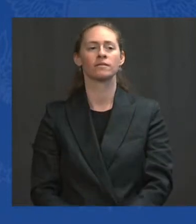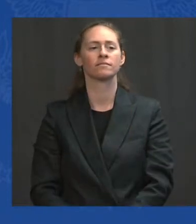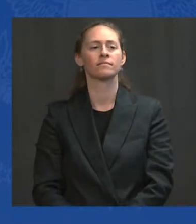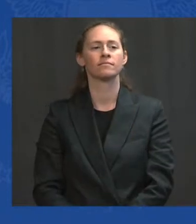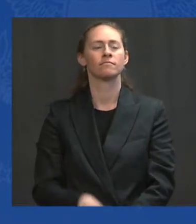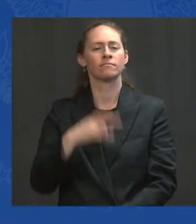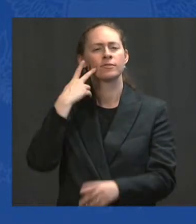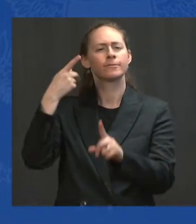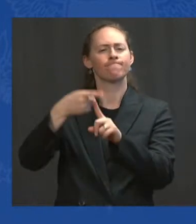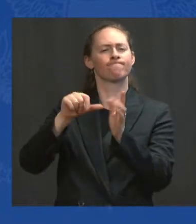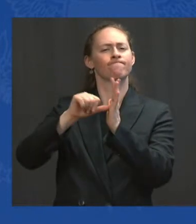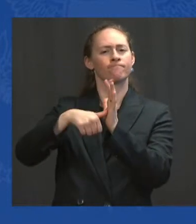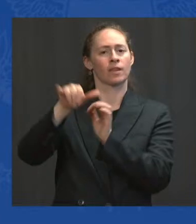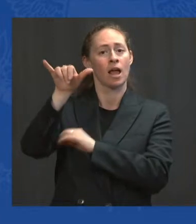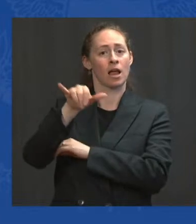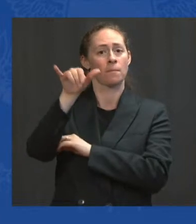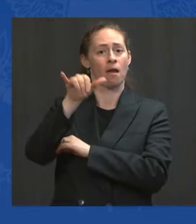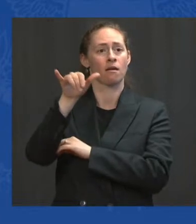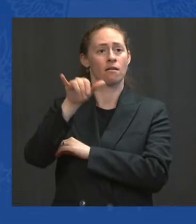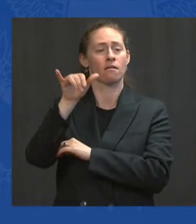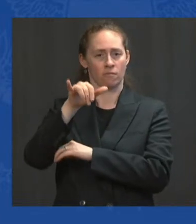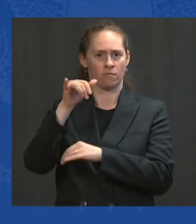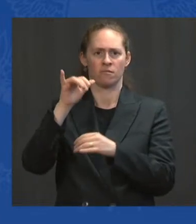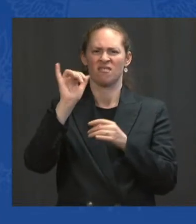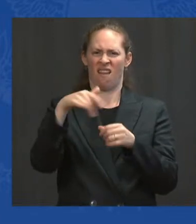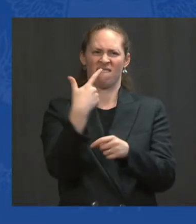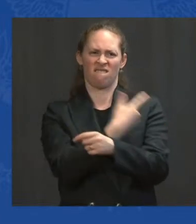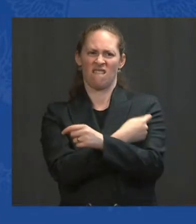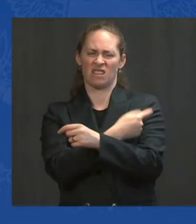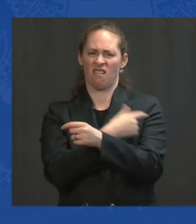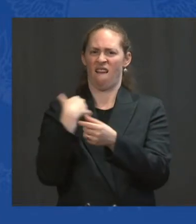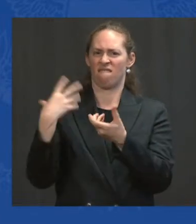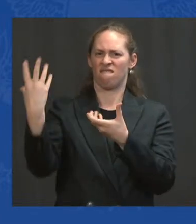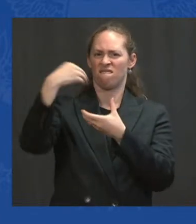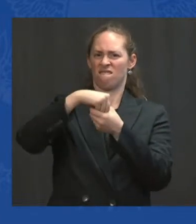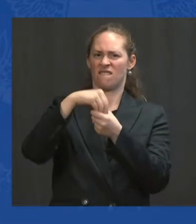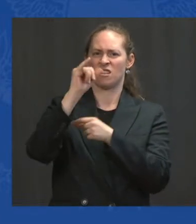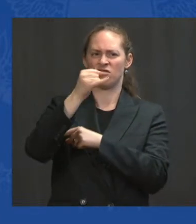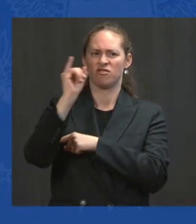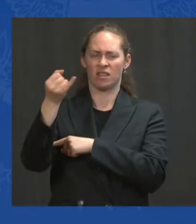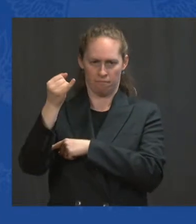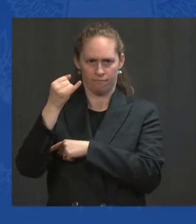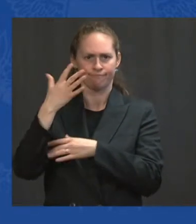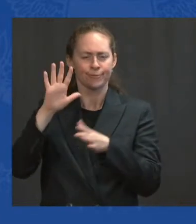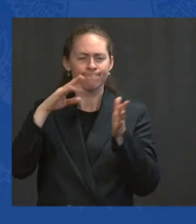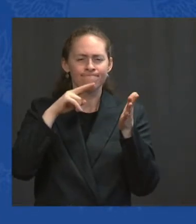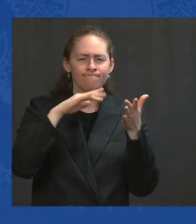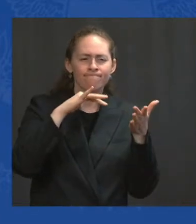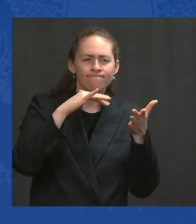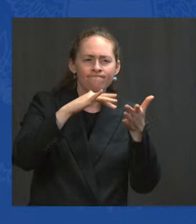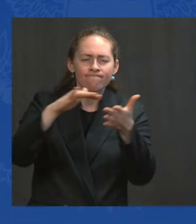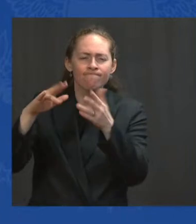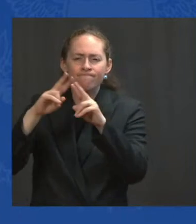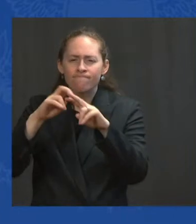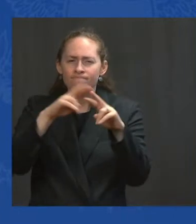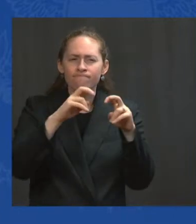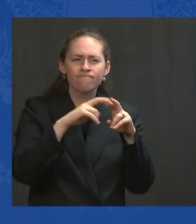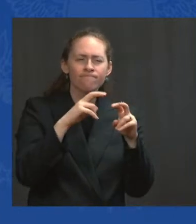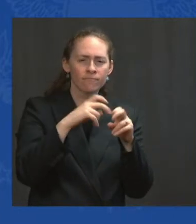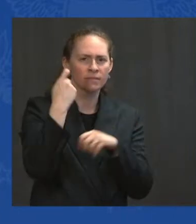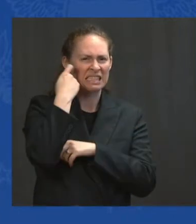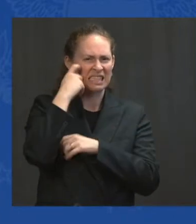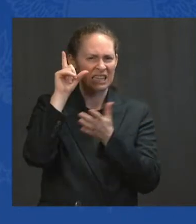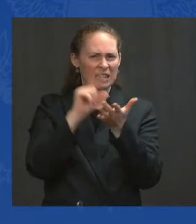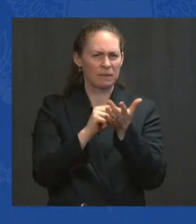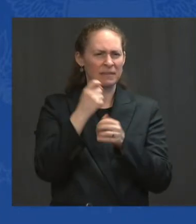are induced by vaccination with J&J. A recent study that came out a few days ago looked at the